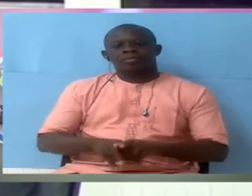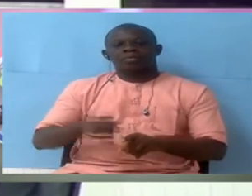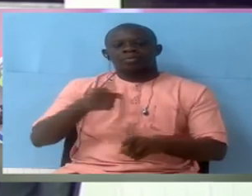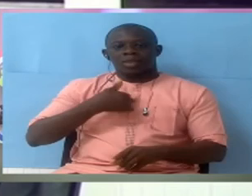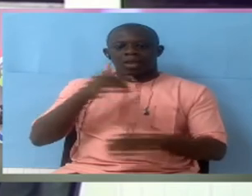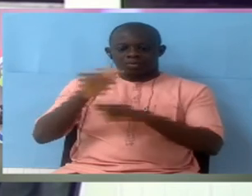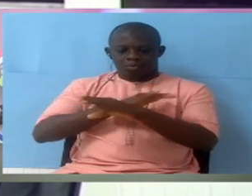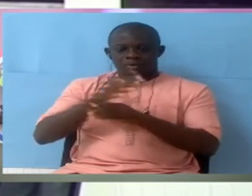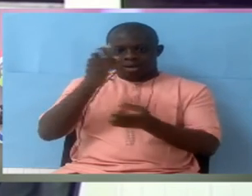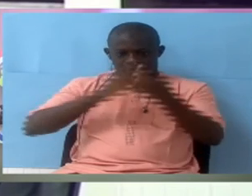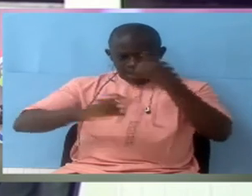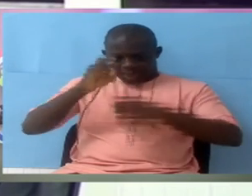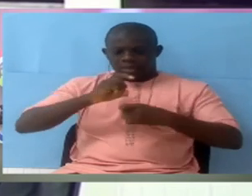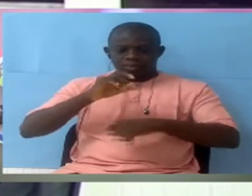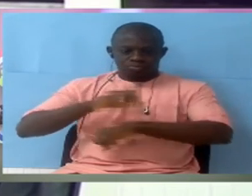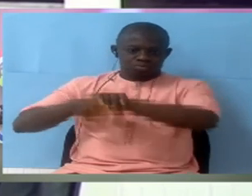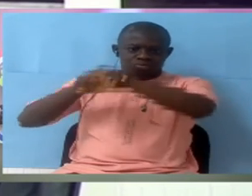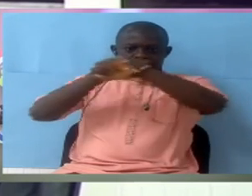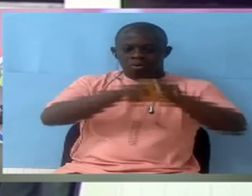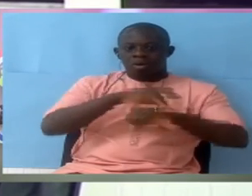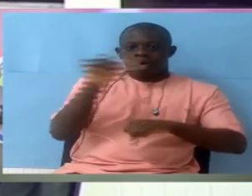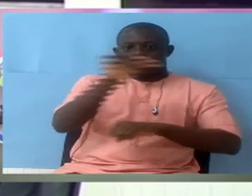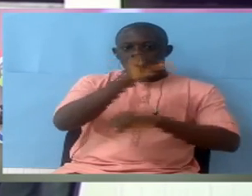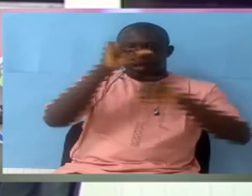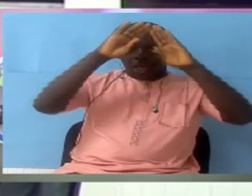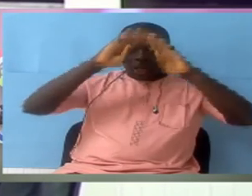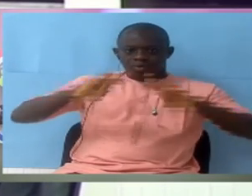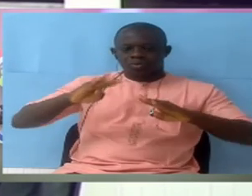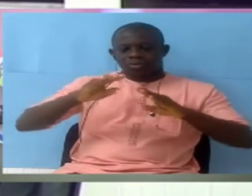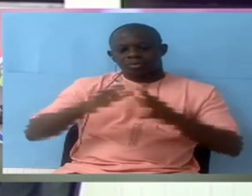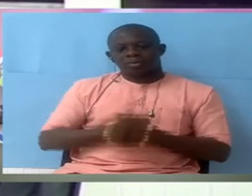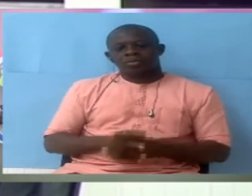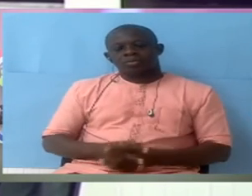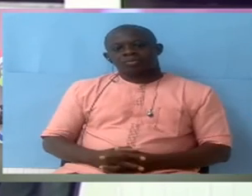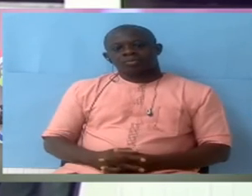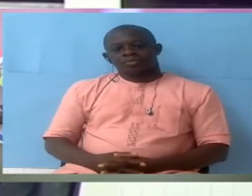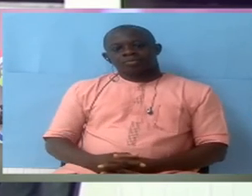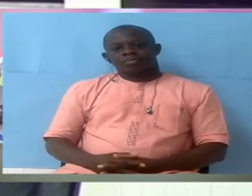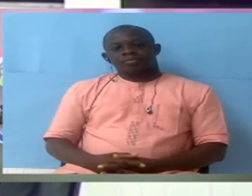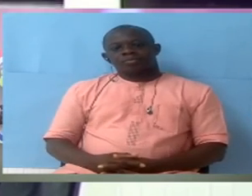in another room. Ci lañ ma jël nak yobuma ci benen neek. And the